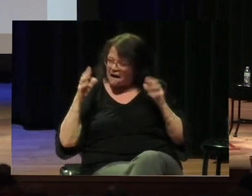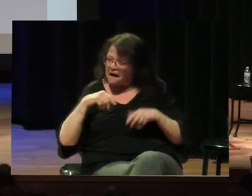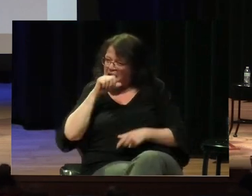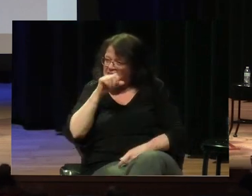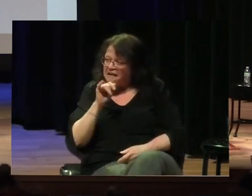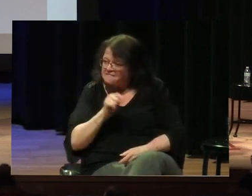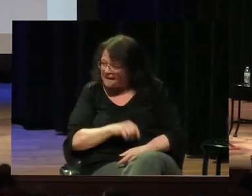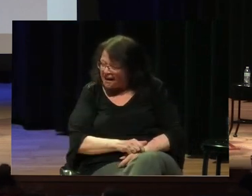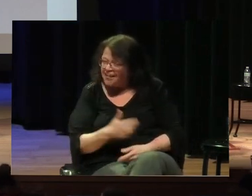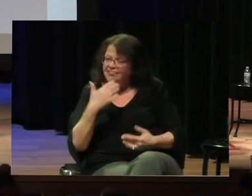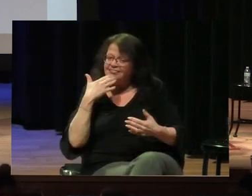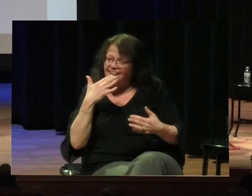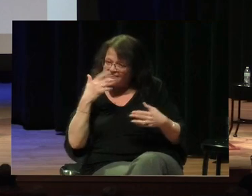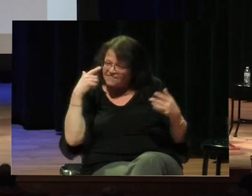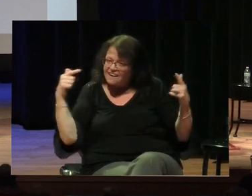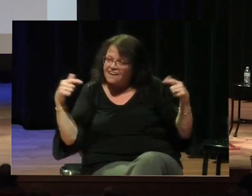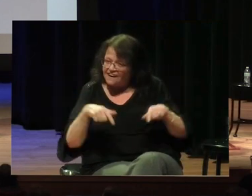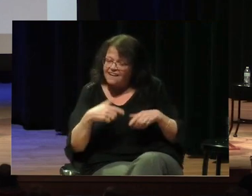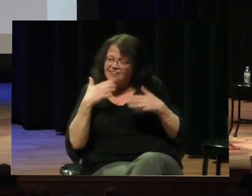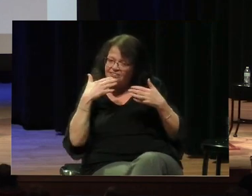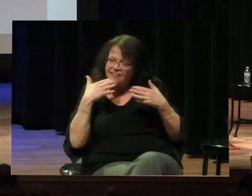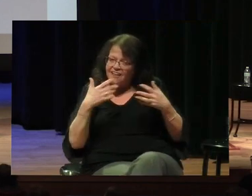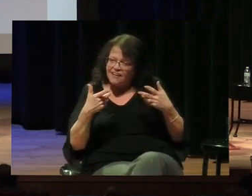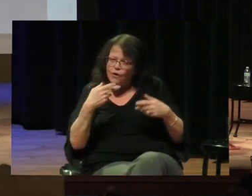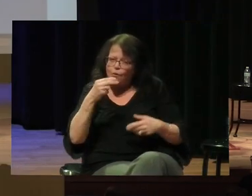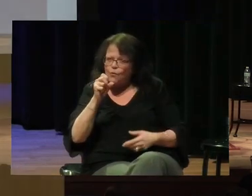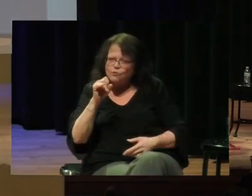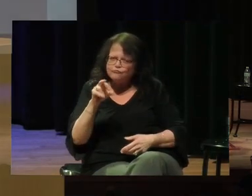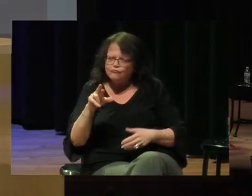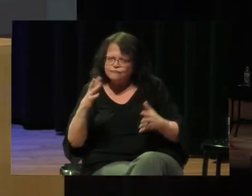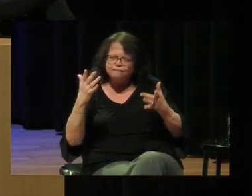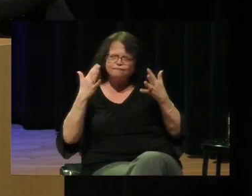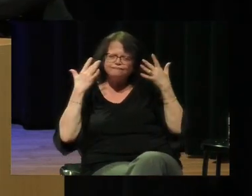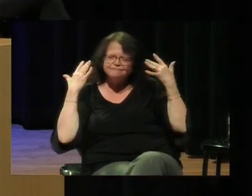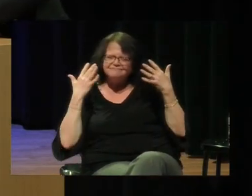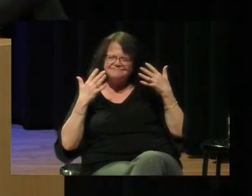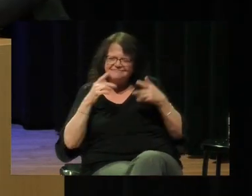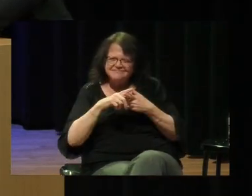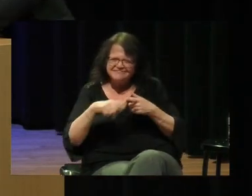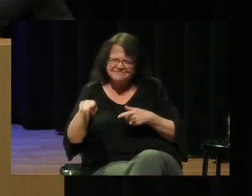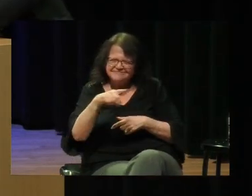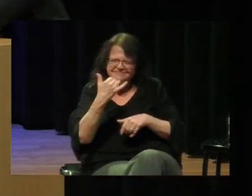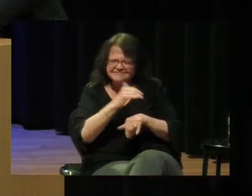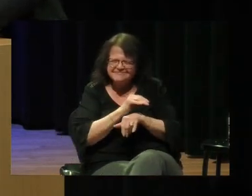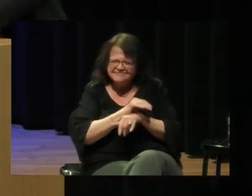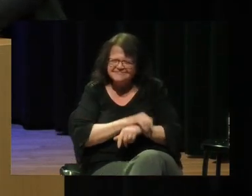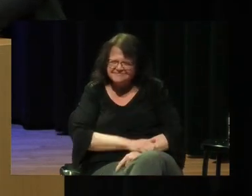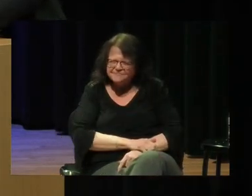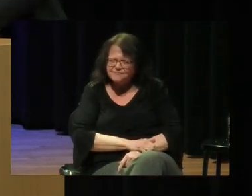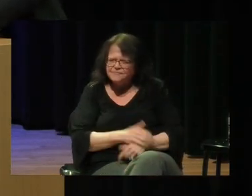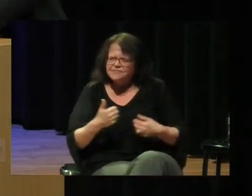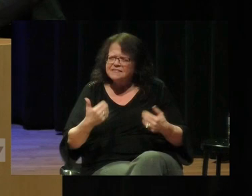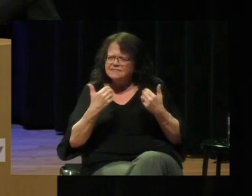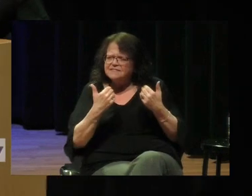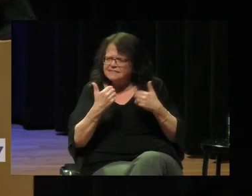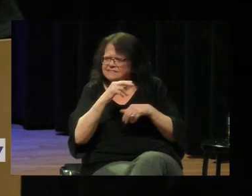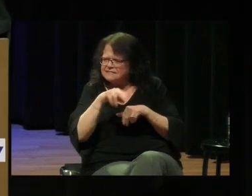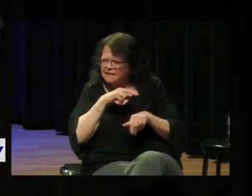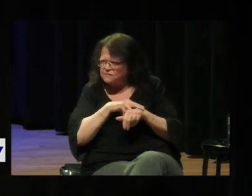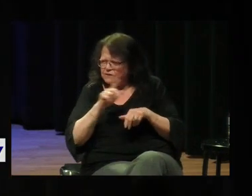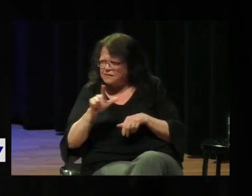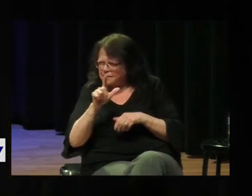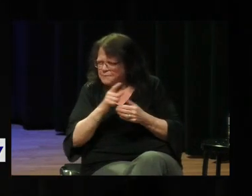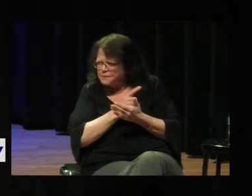Thank you so much. We're showing you some Hoosier hospitality tonight. Well, this is National Library Week, and this